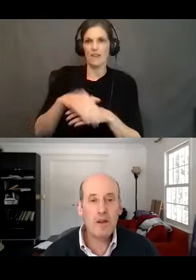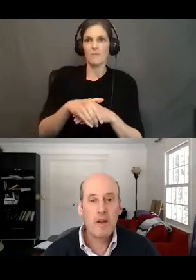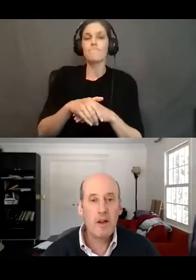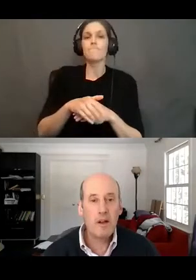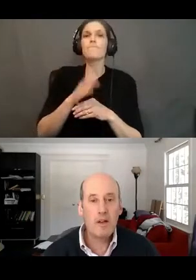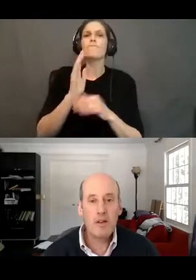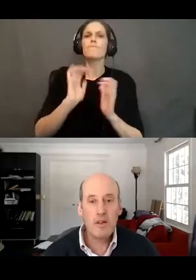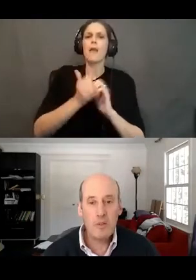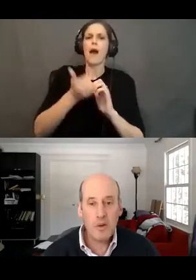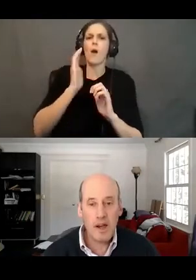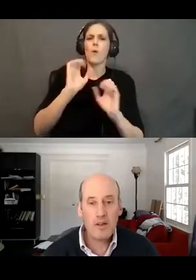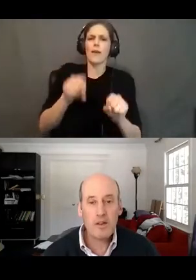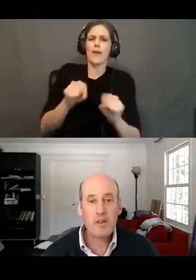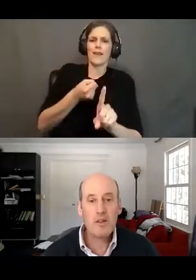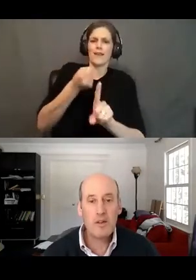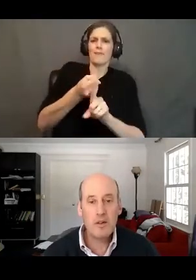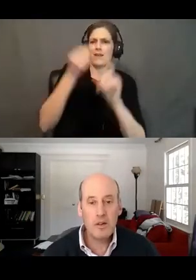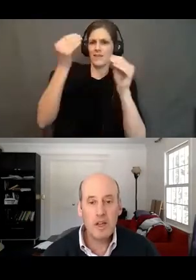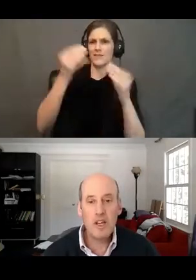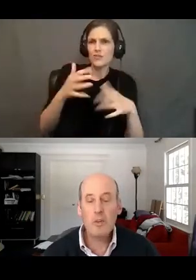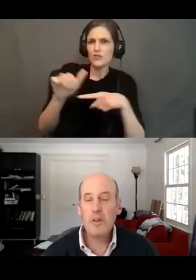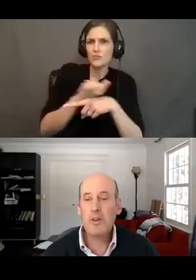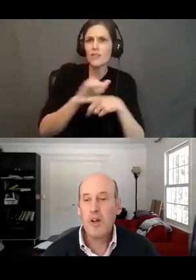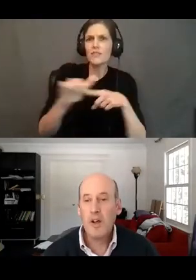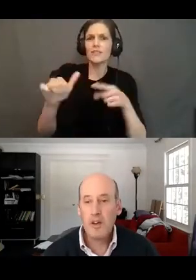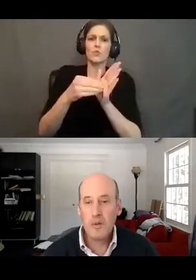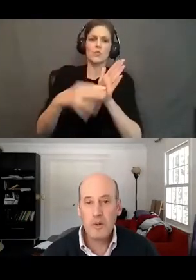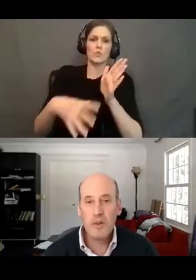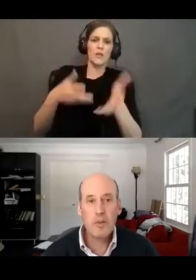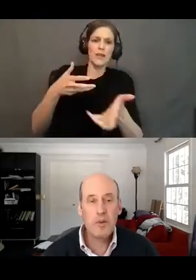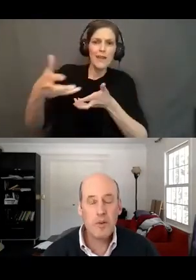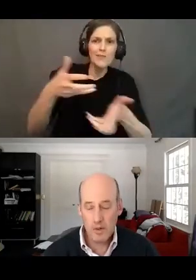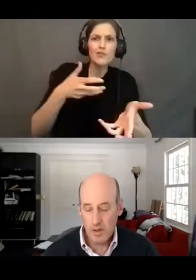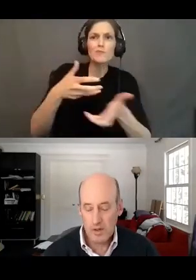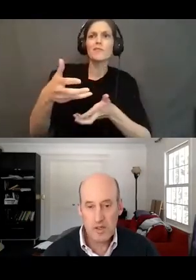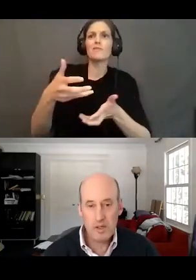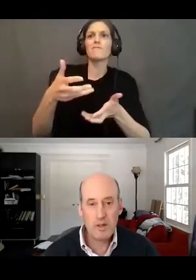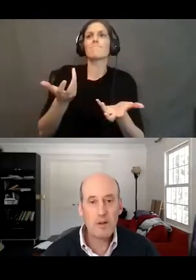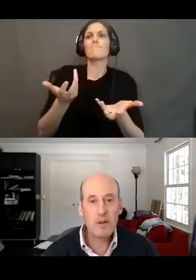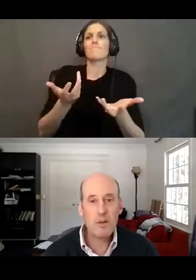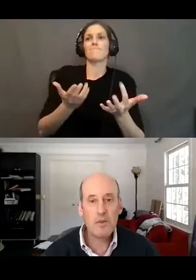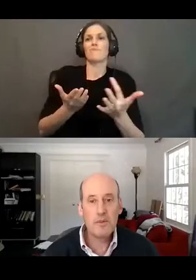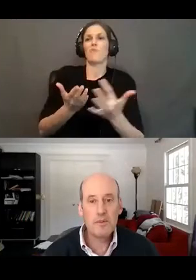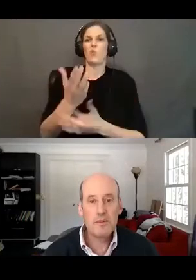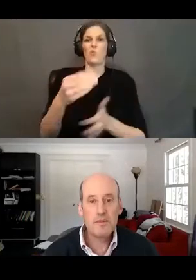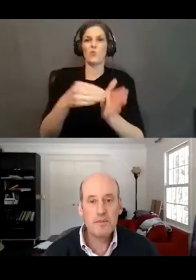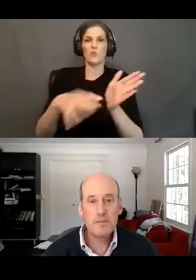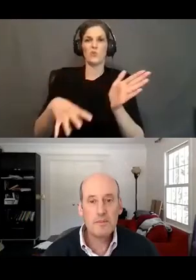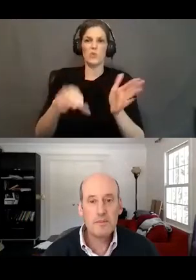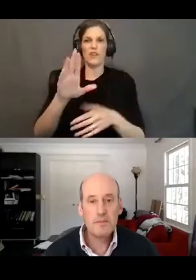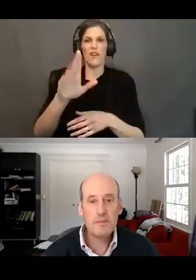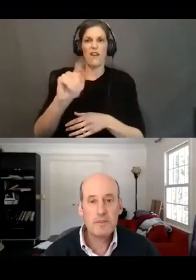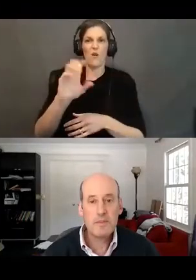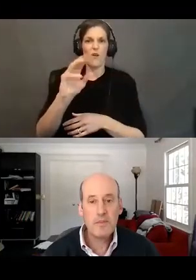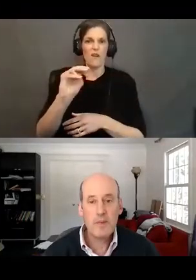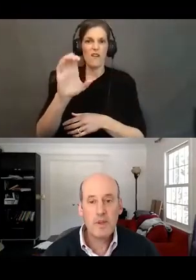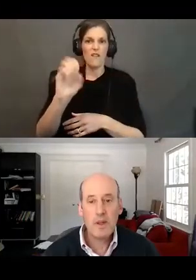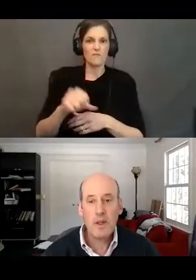affect teachers' practice, student engagement, ultimately through to student outcomes.